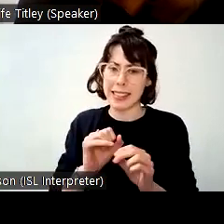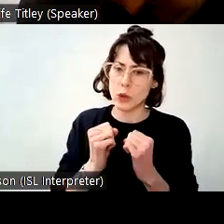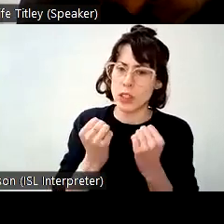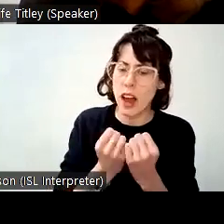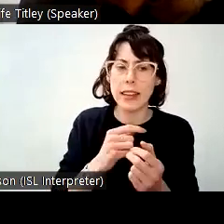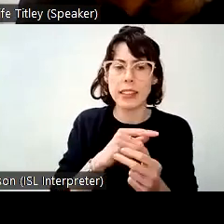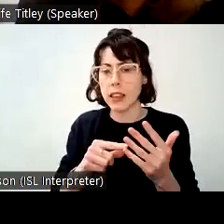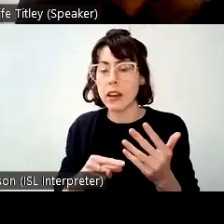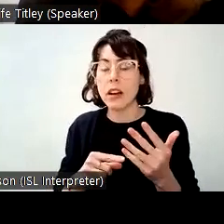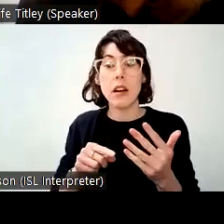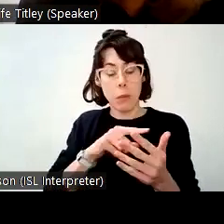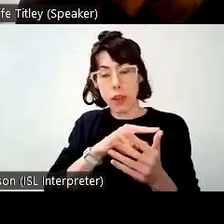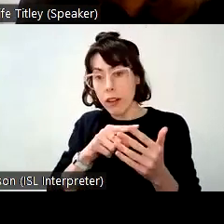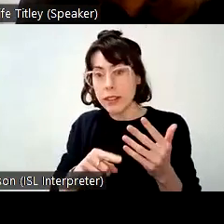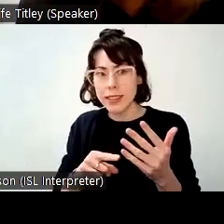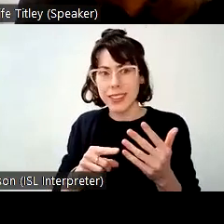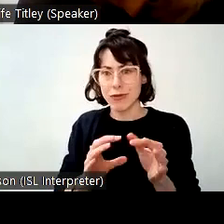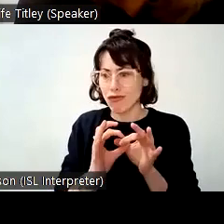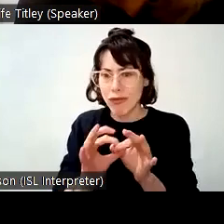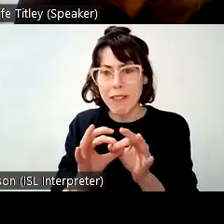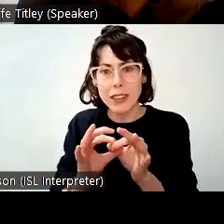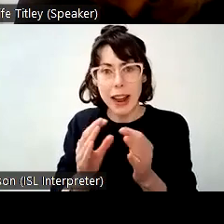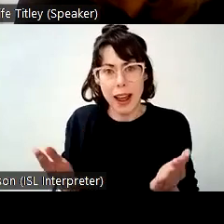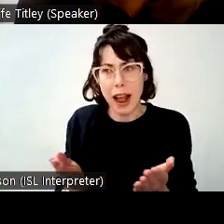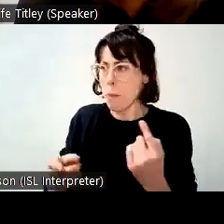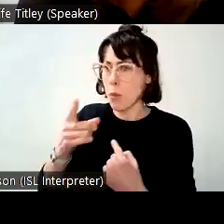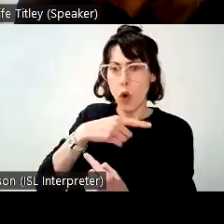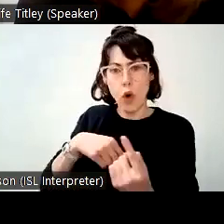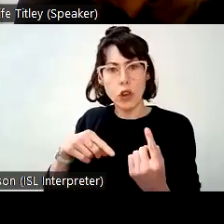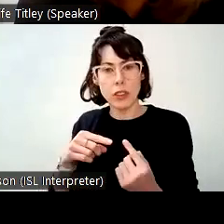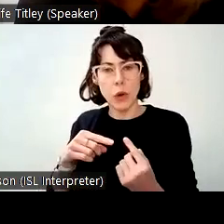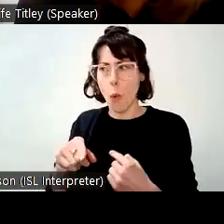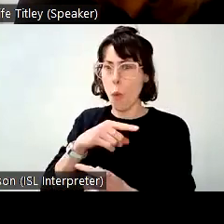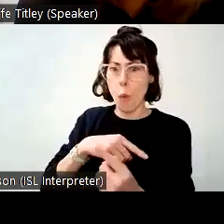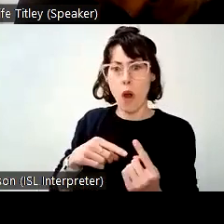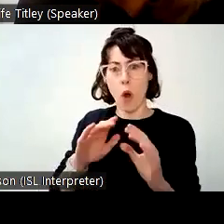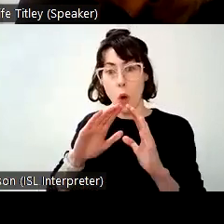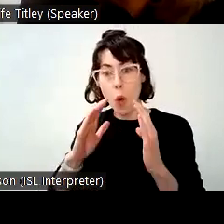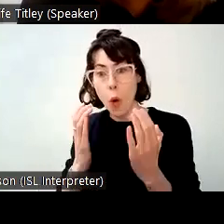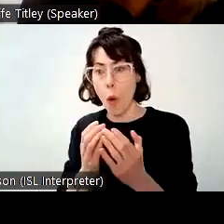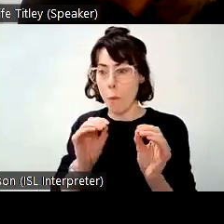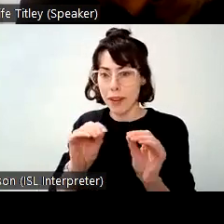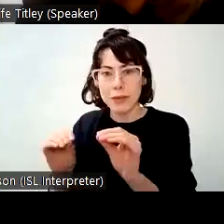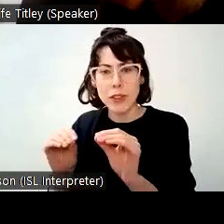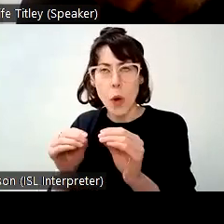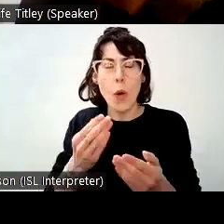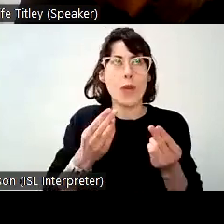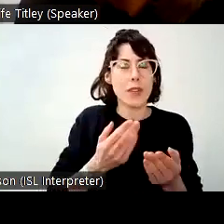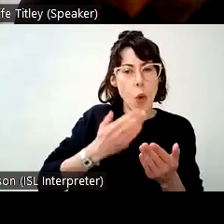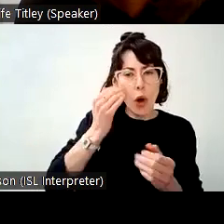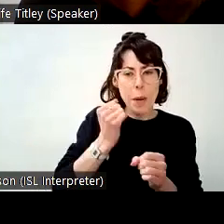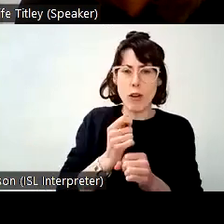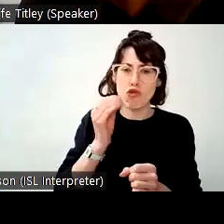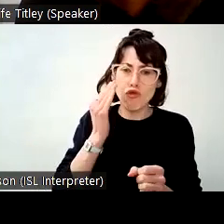suppose all of this enhances our practice as global educators by learning more about race and racism and why we need to include them